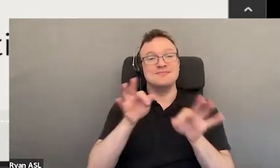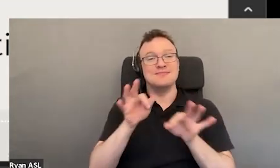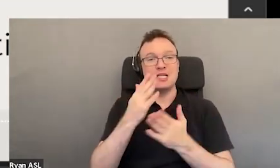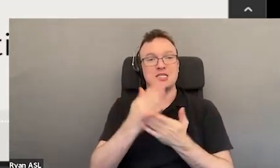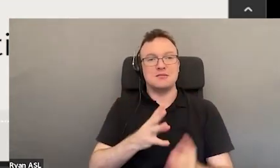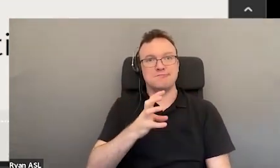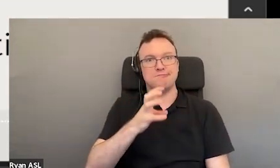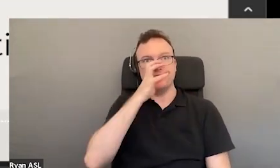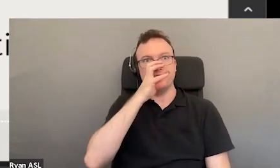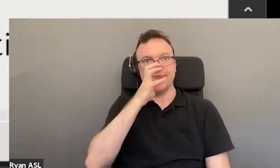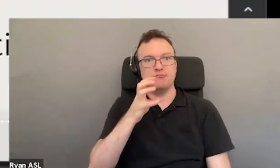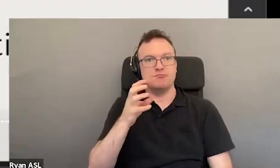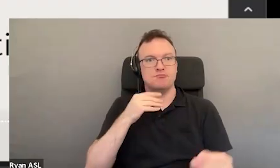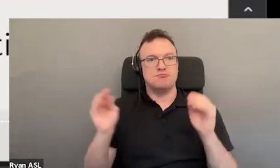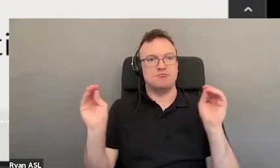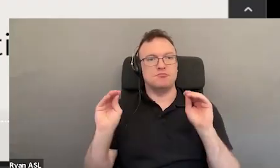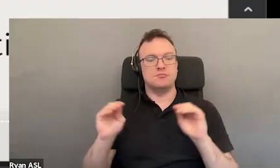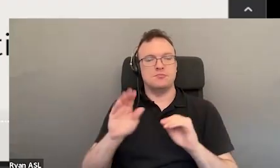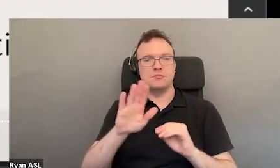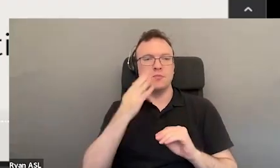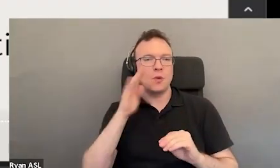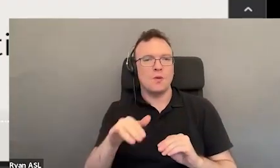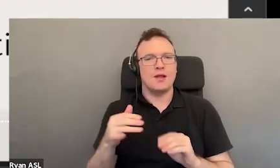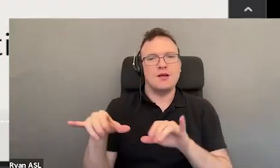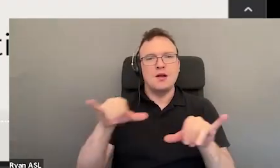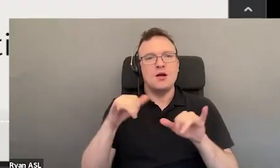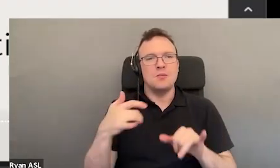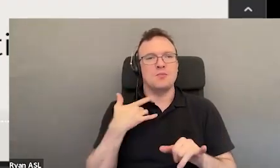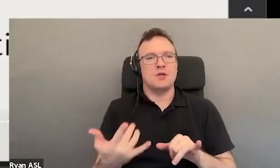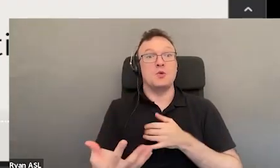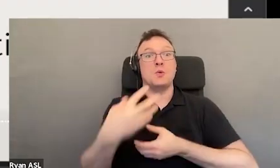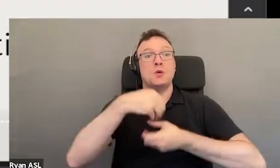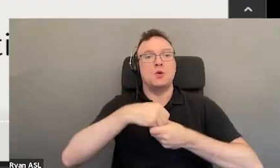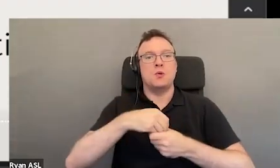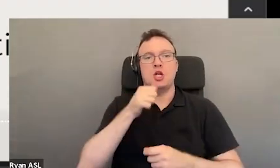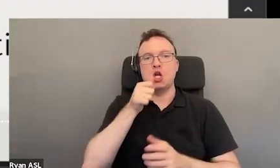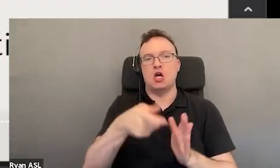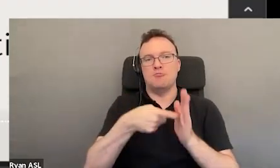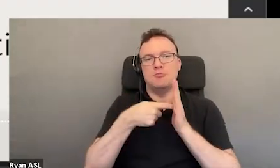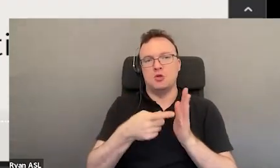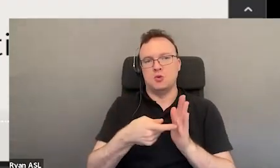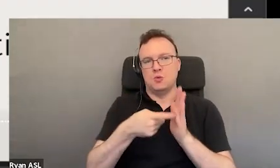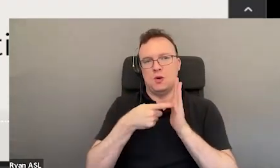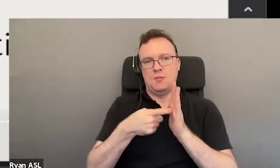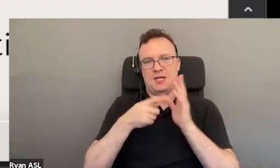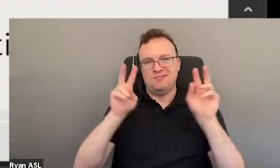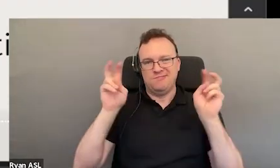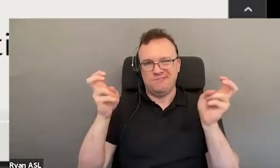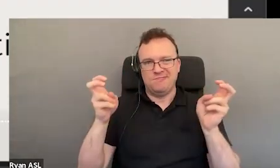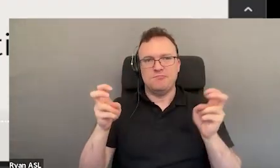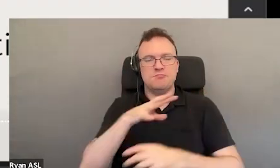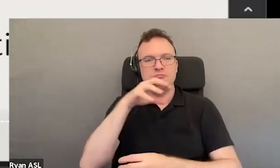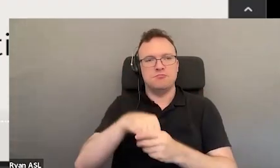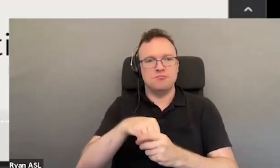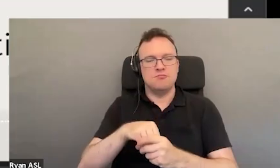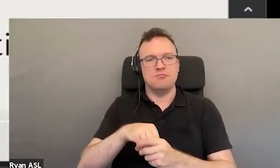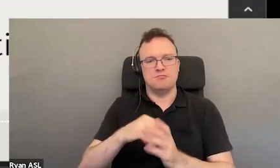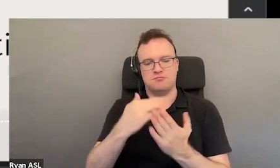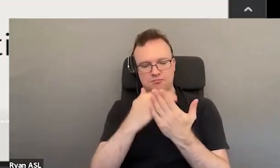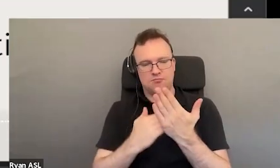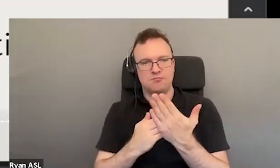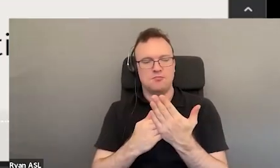example, it's very common even now to continue to include non-essential requirements in